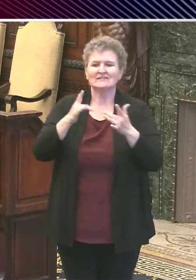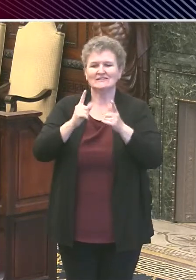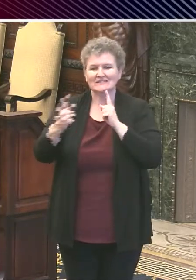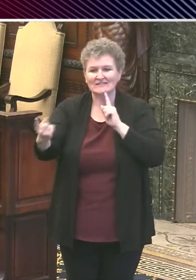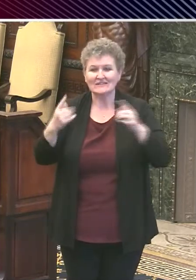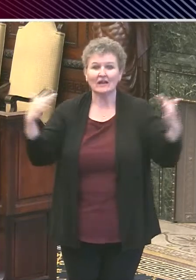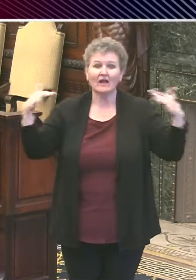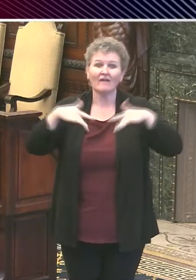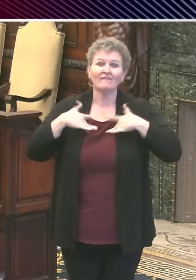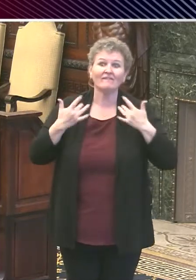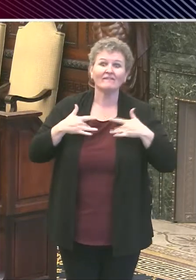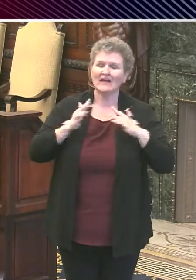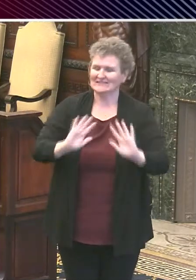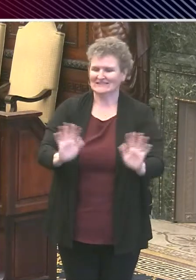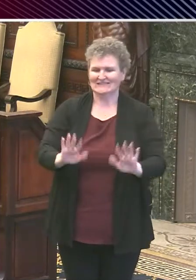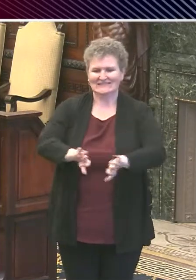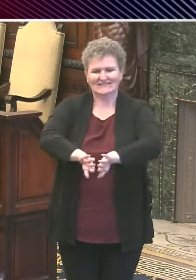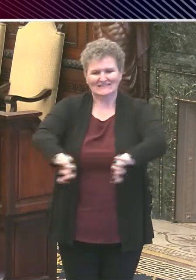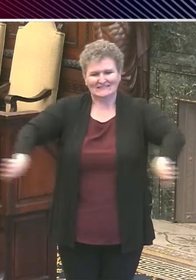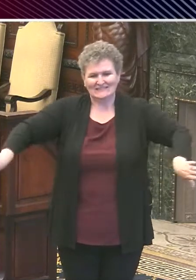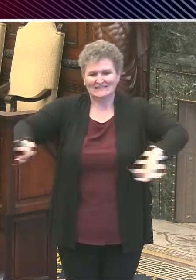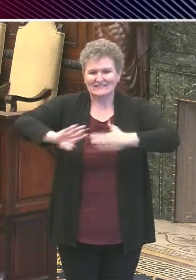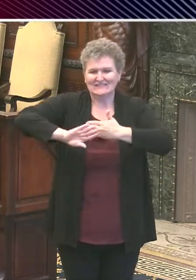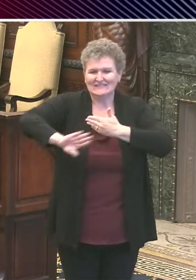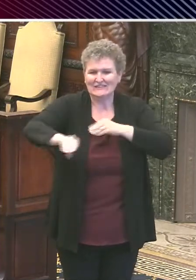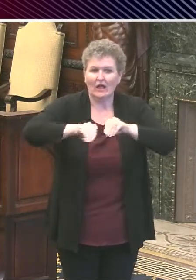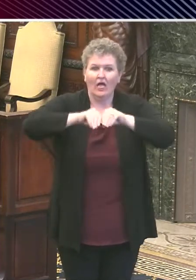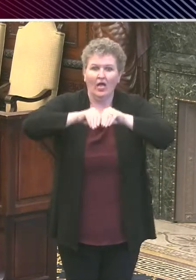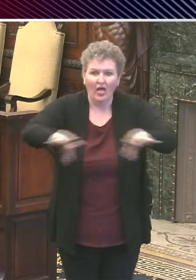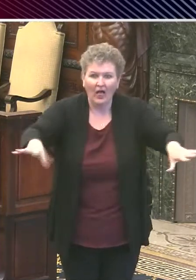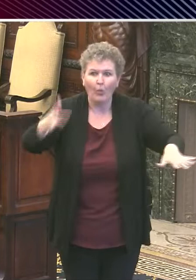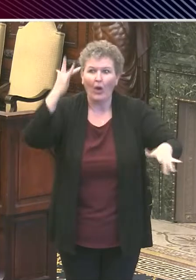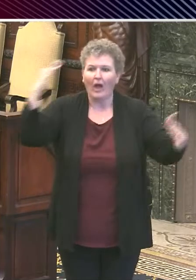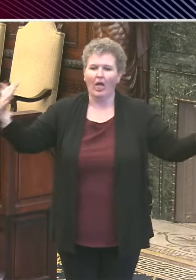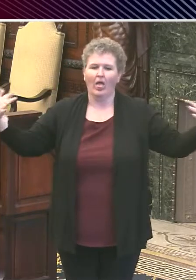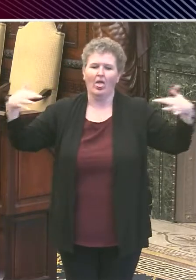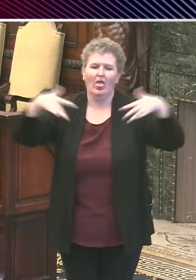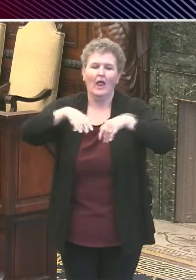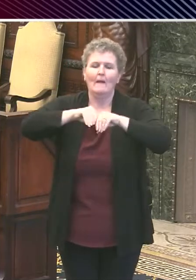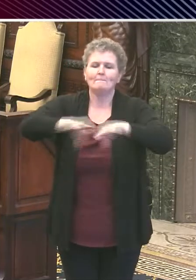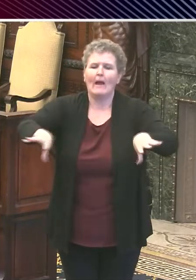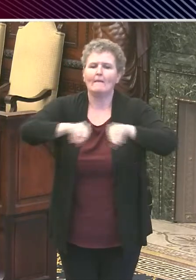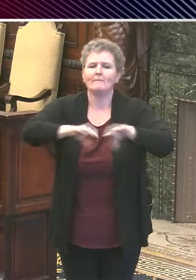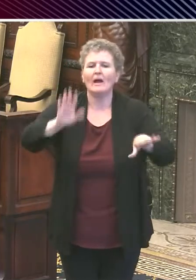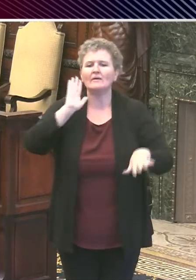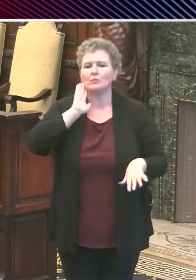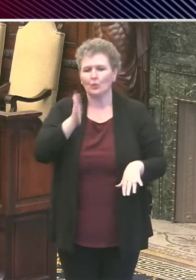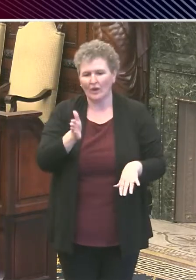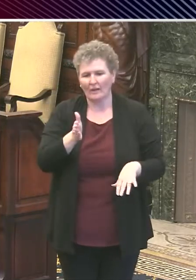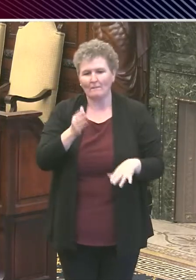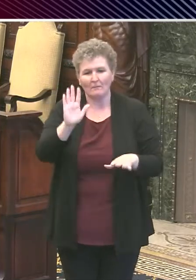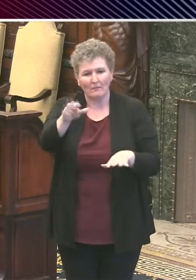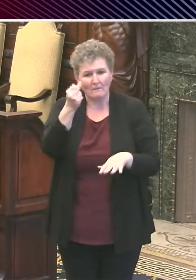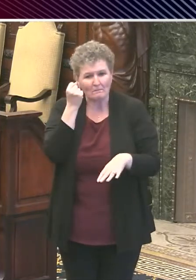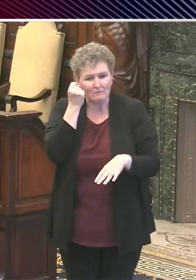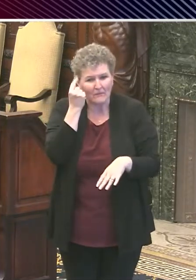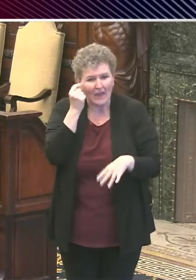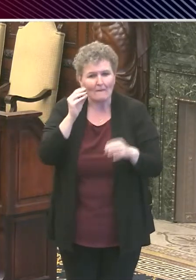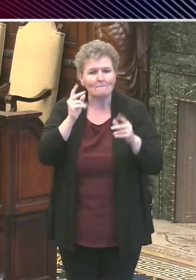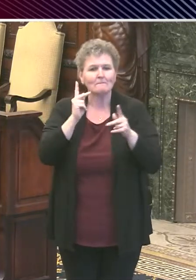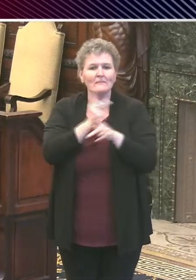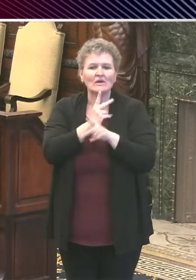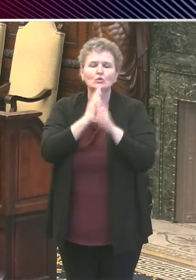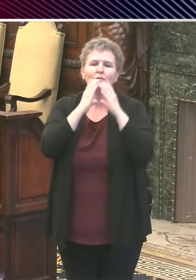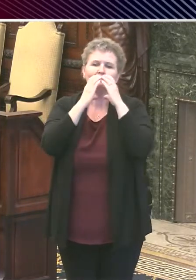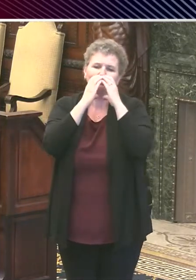country is occurring in social events. But those guidelines occur especially especially important is the use of masks. Let